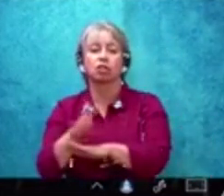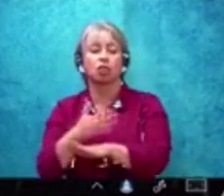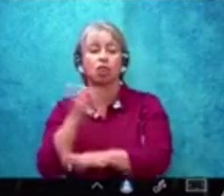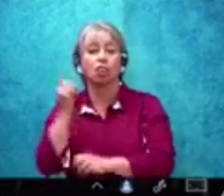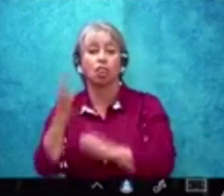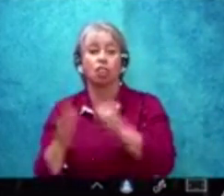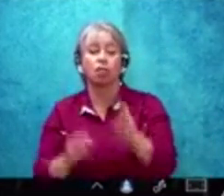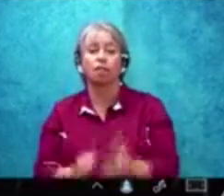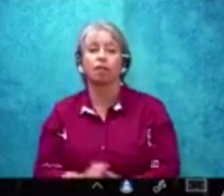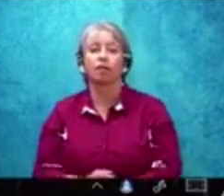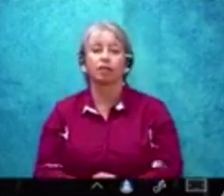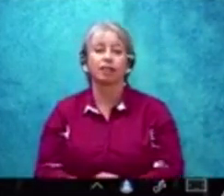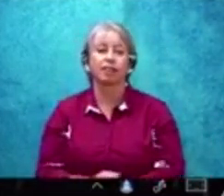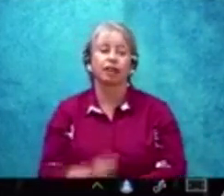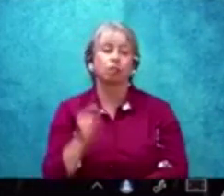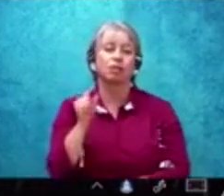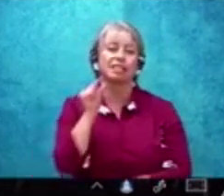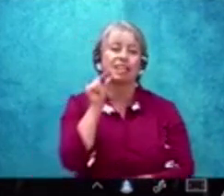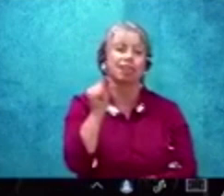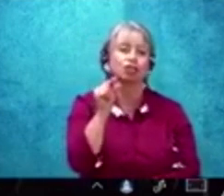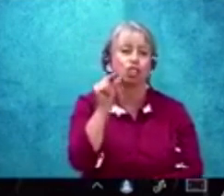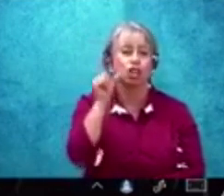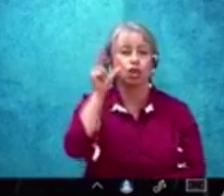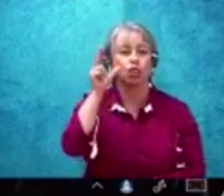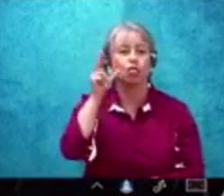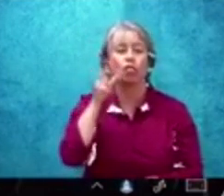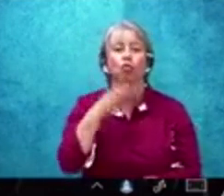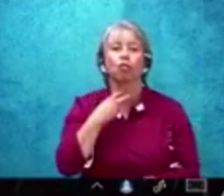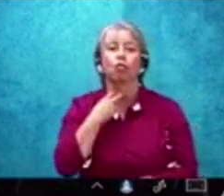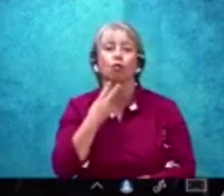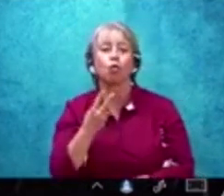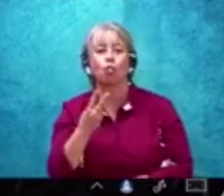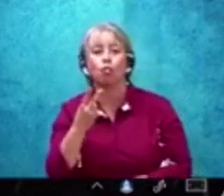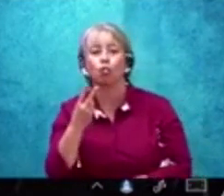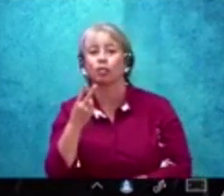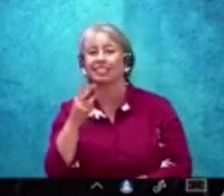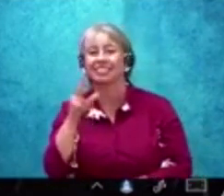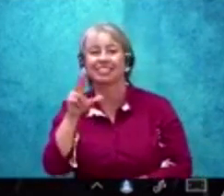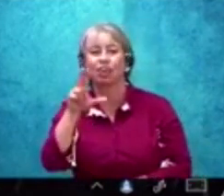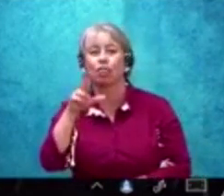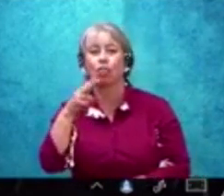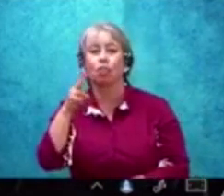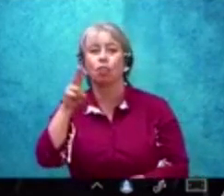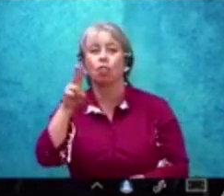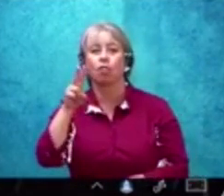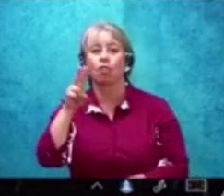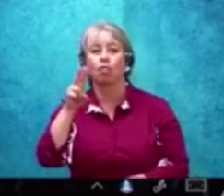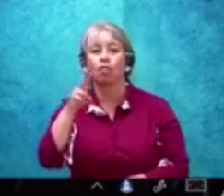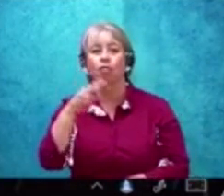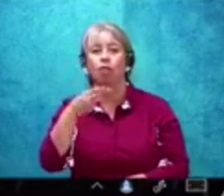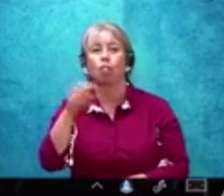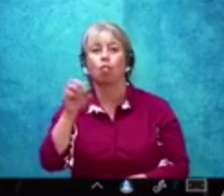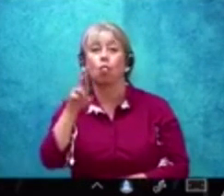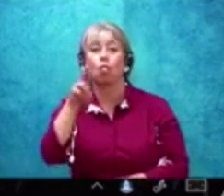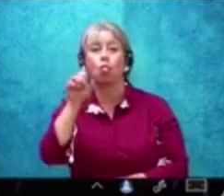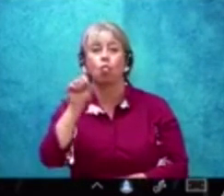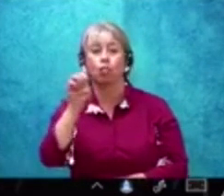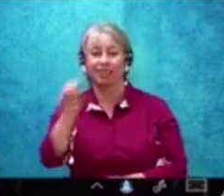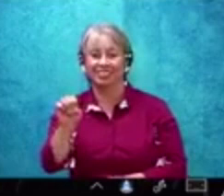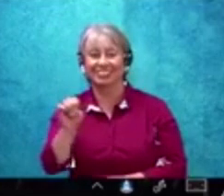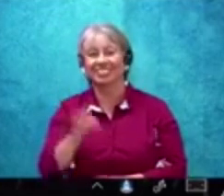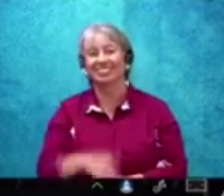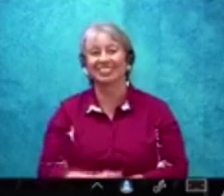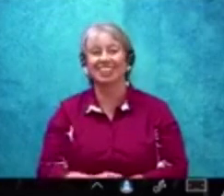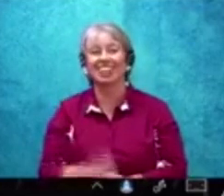She was a little horse. That's right. I'm sure you're laughing at home. You can save these jokes and tell them to your